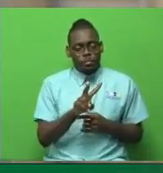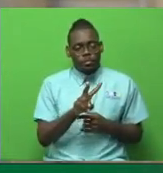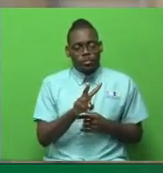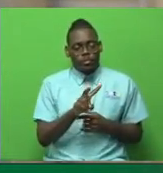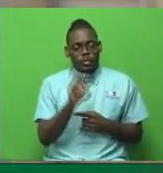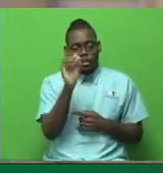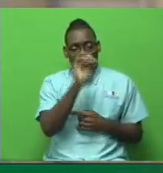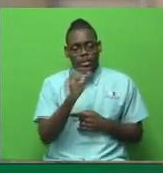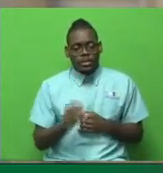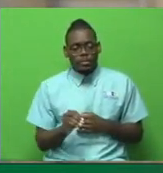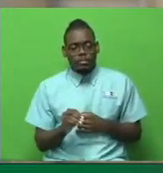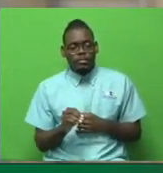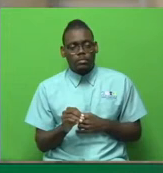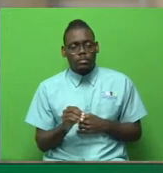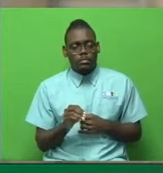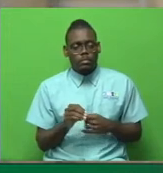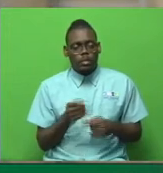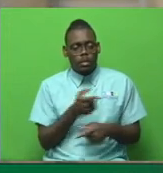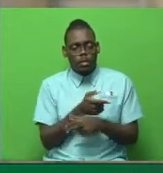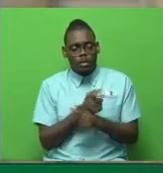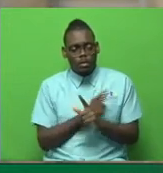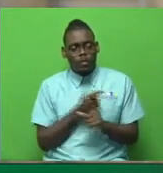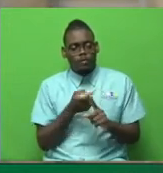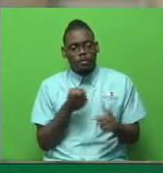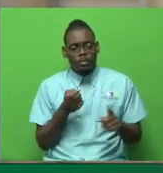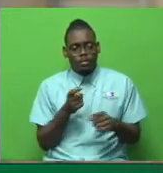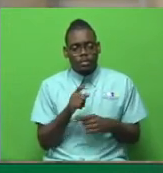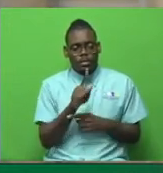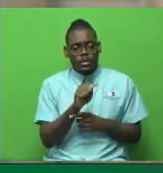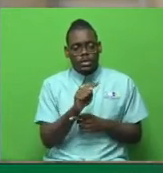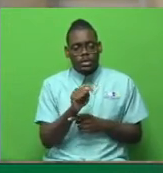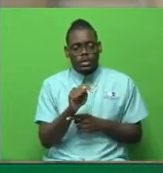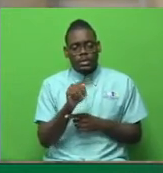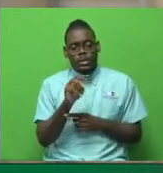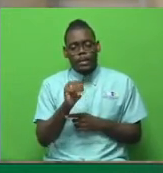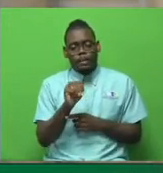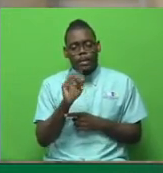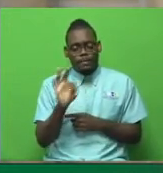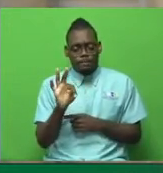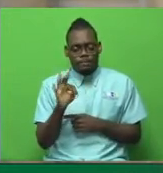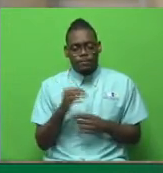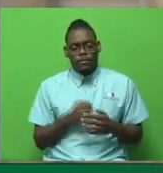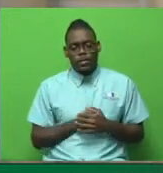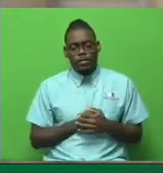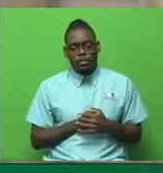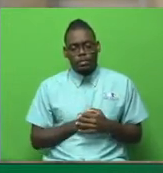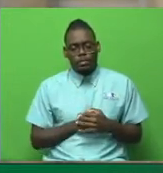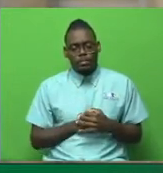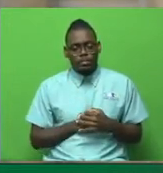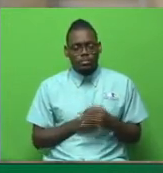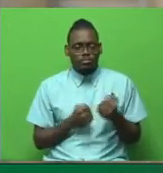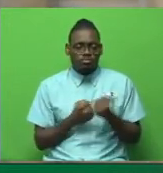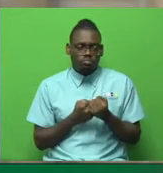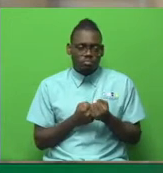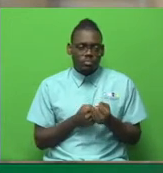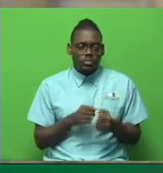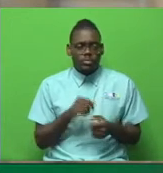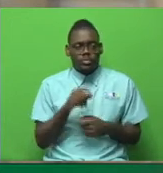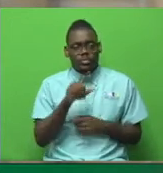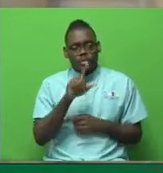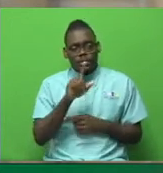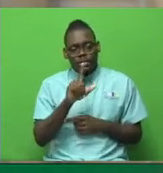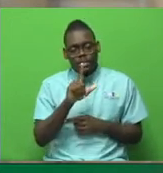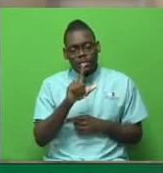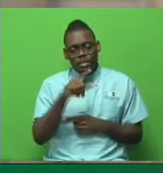be found anywhere else because it is subsidized by the state subsidized LPG and the list goes on and on